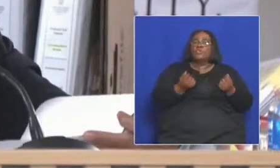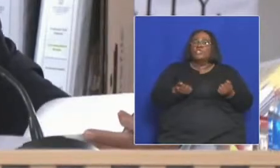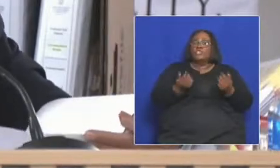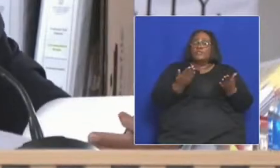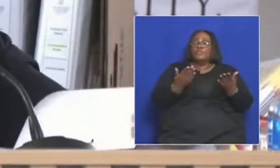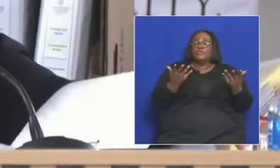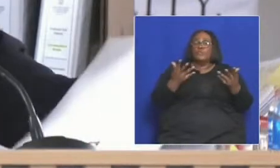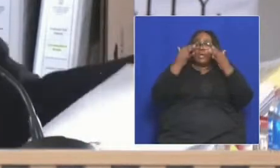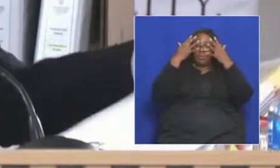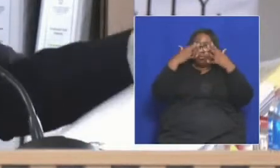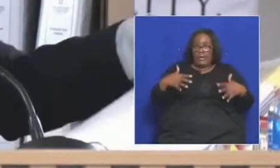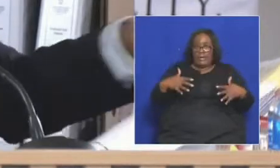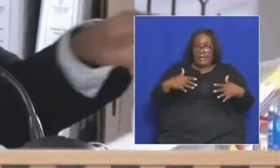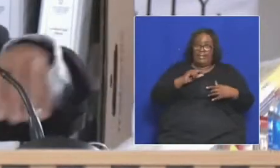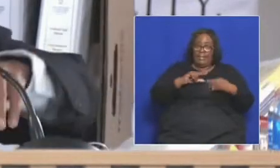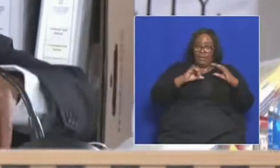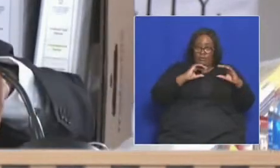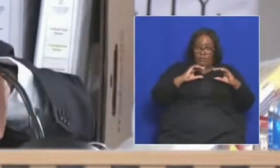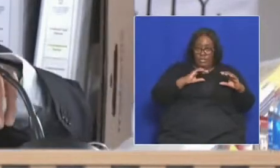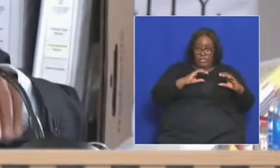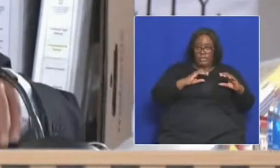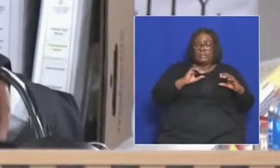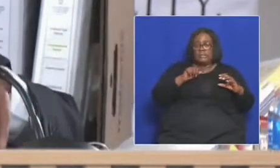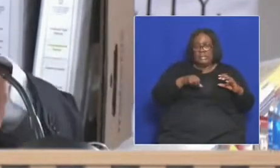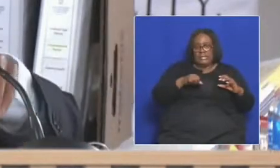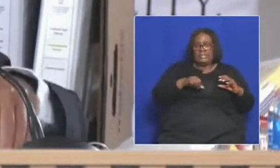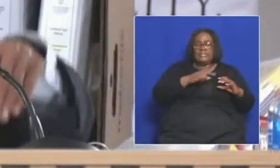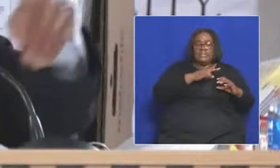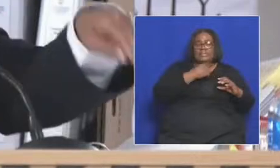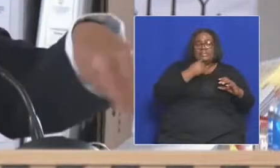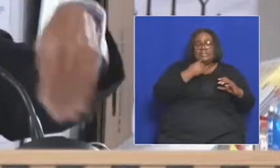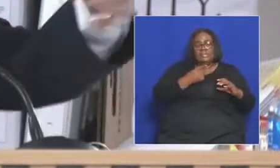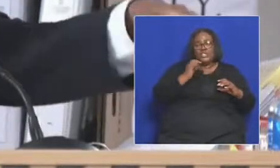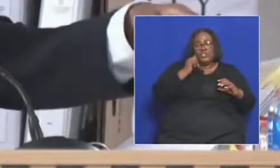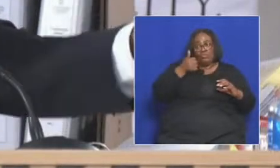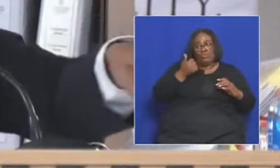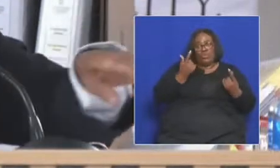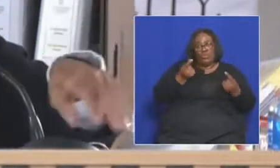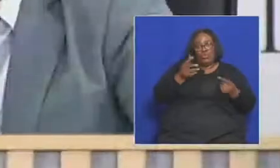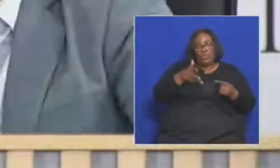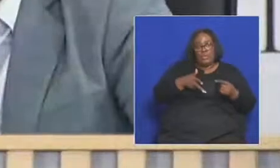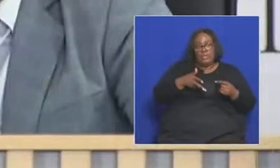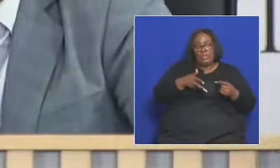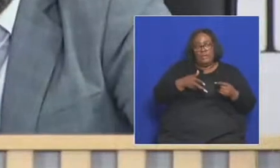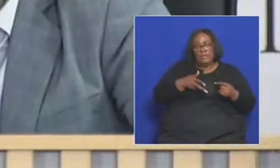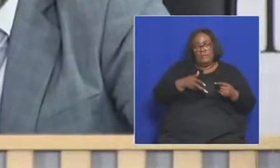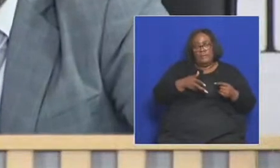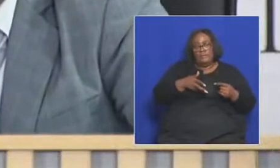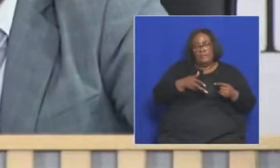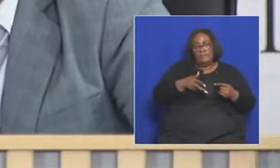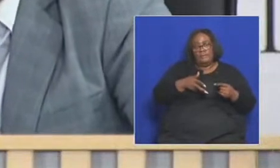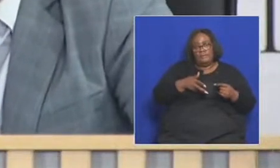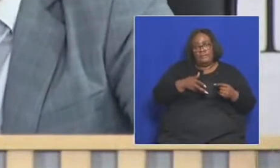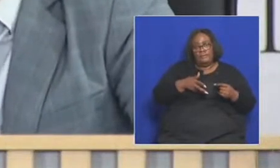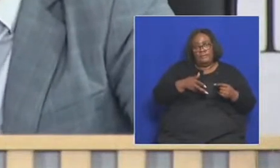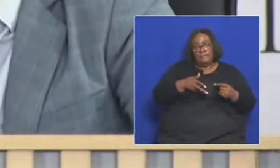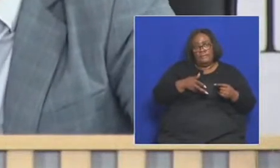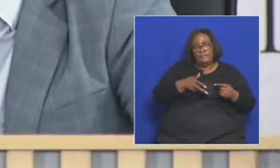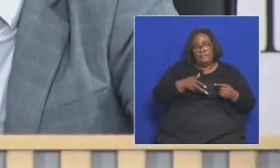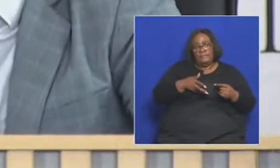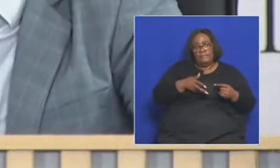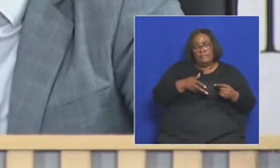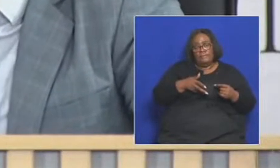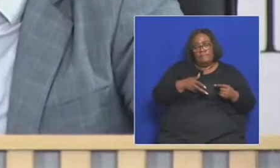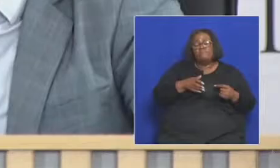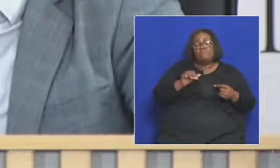Okay. So when he says we'll do tomorrow, he means I will do to the account number you have provided. Yes. Okay. Now if we